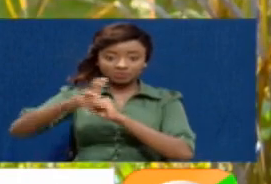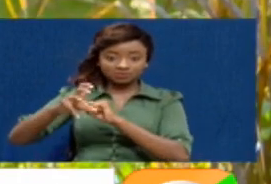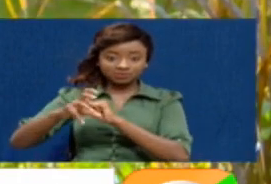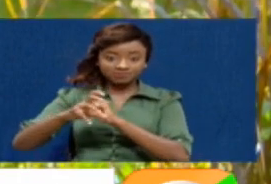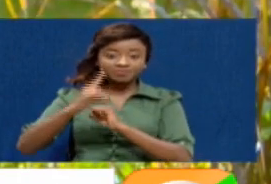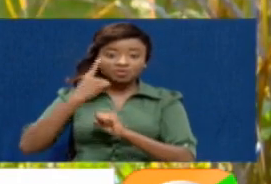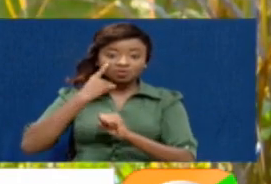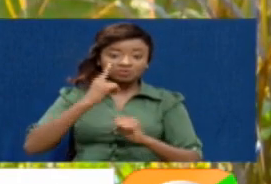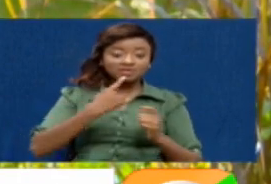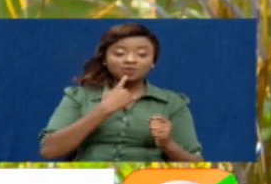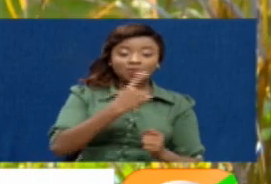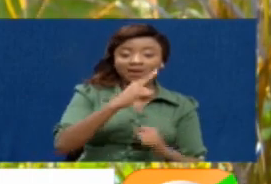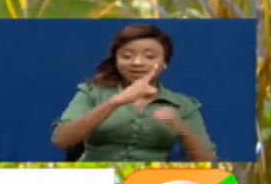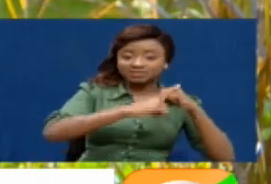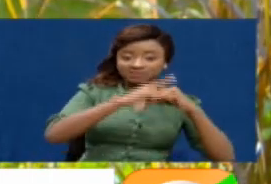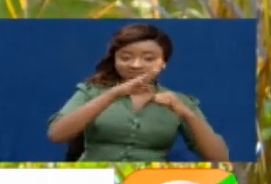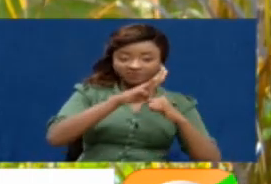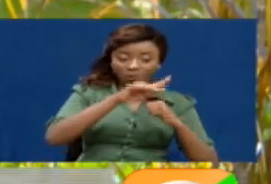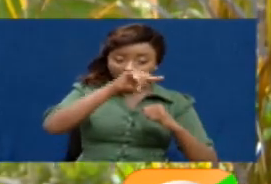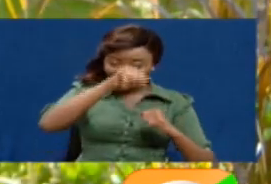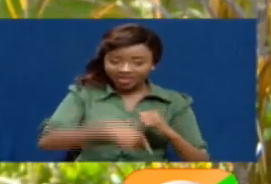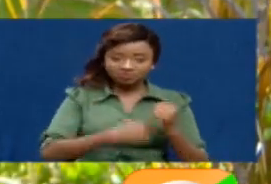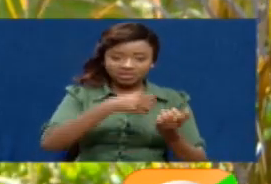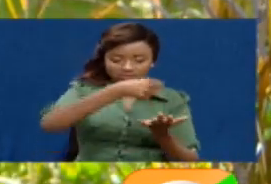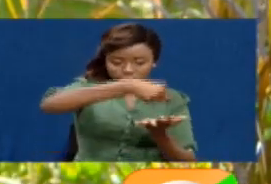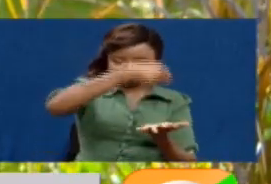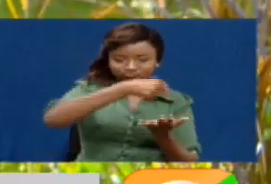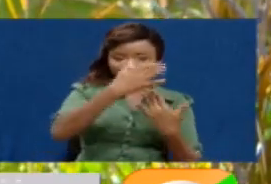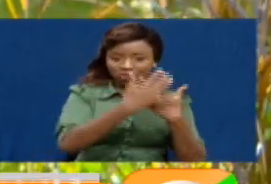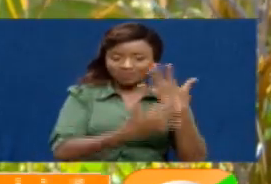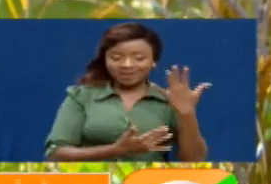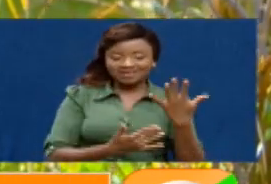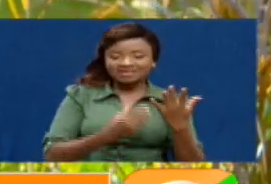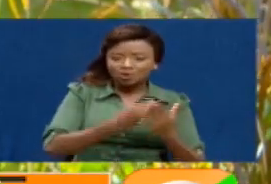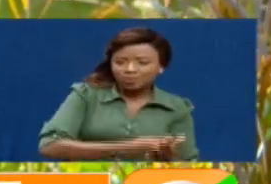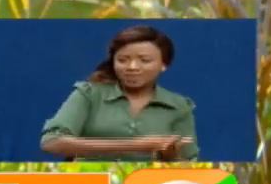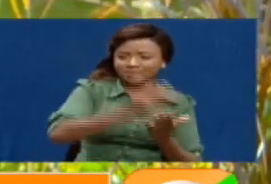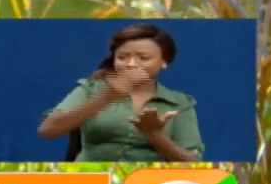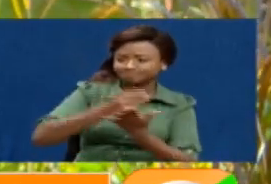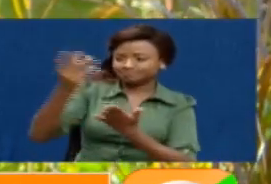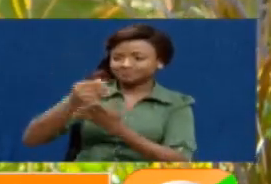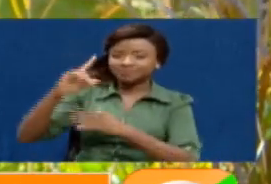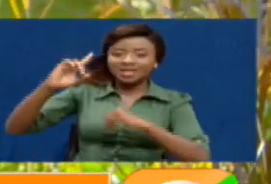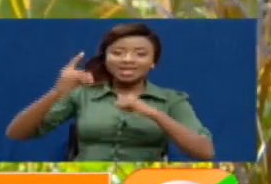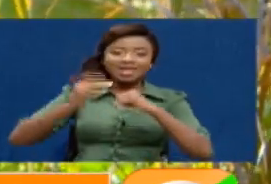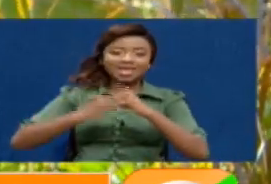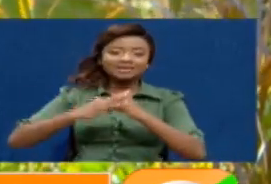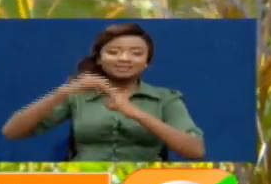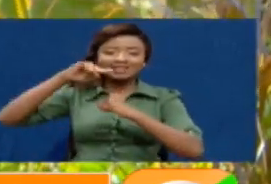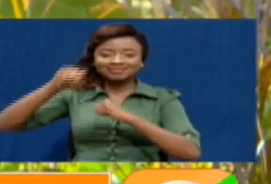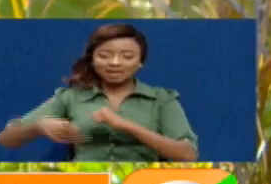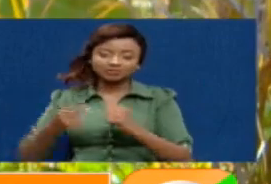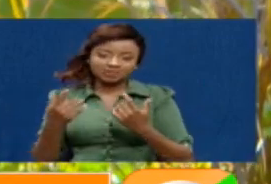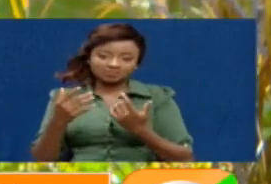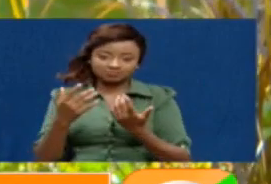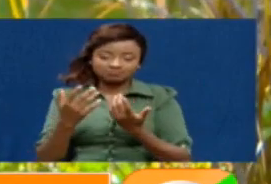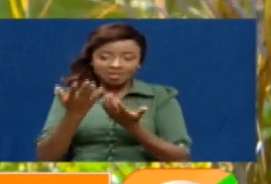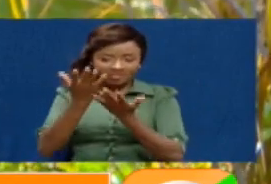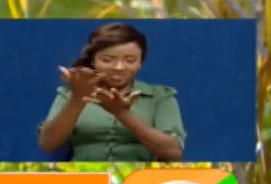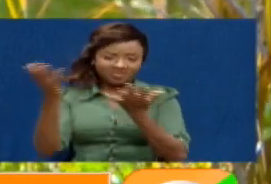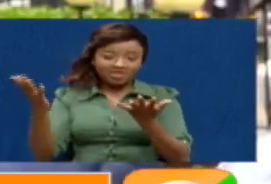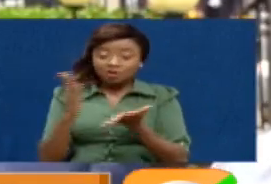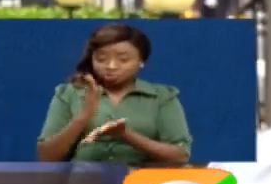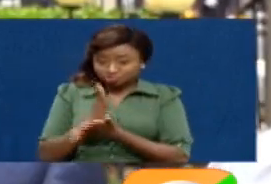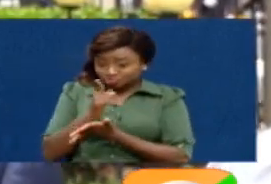this 164,000 pints have to be distributed across, you know, nearly 8,000 facilities. You can imagine they wouldn't